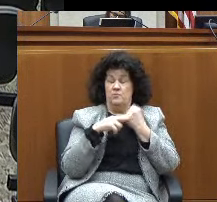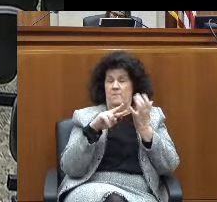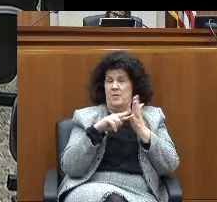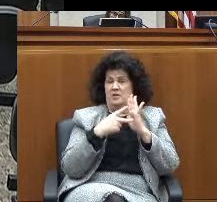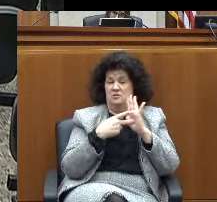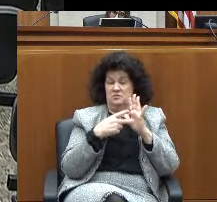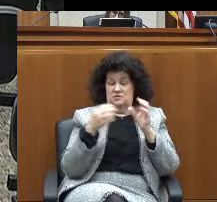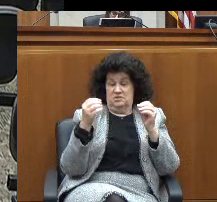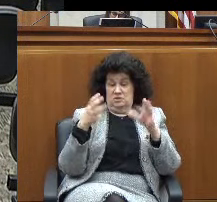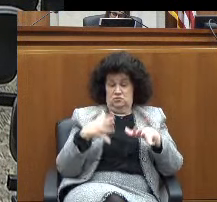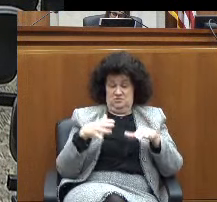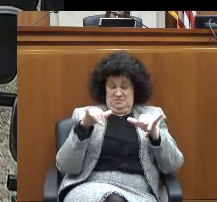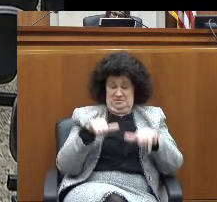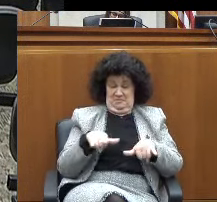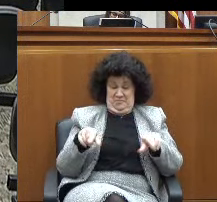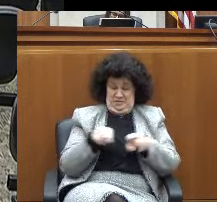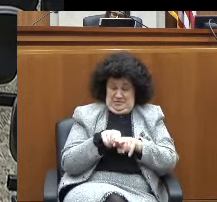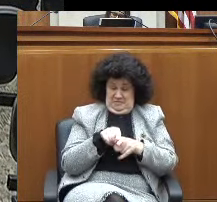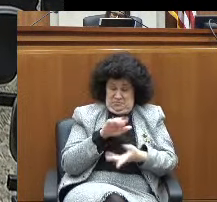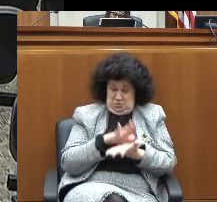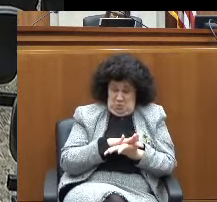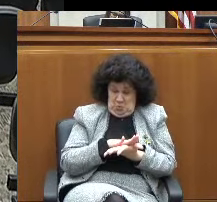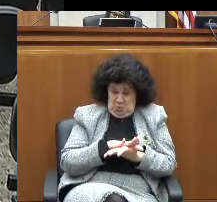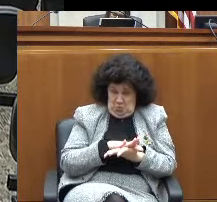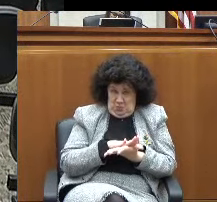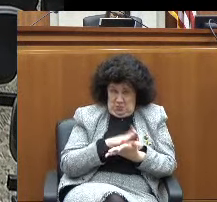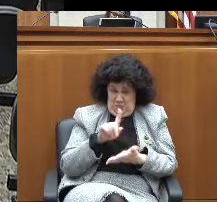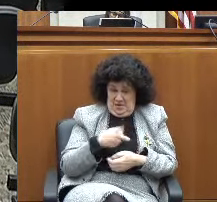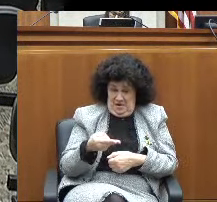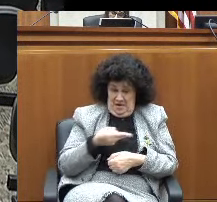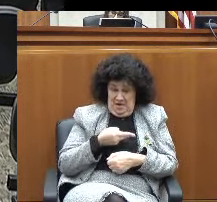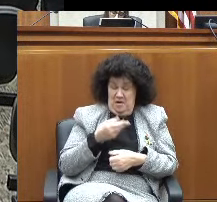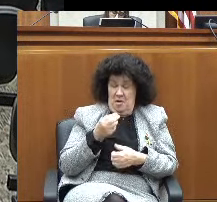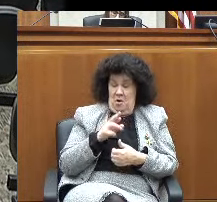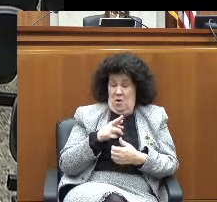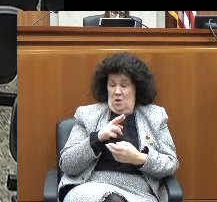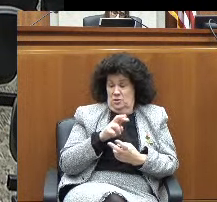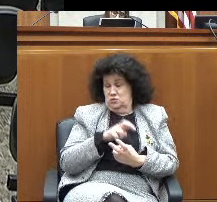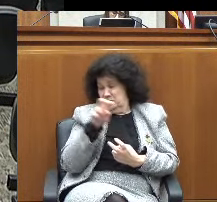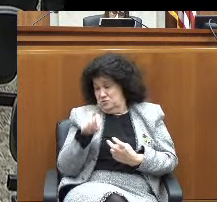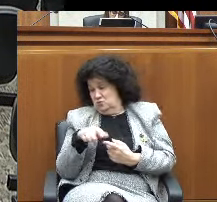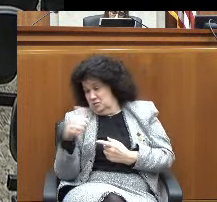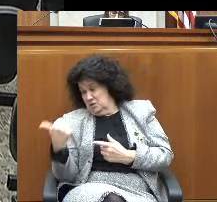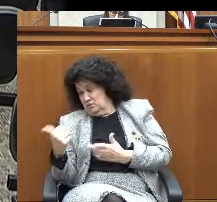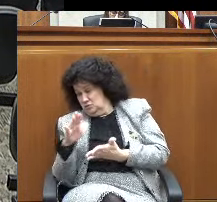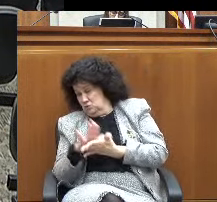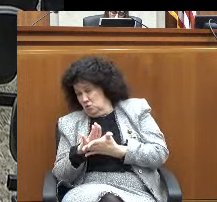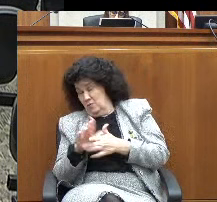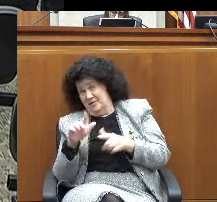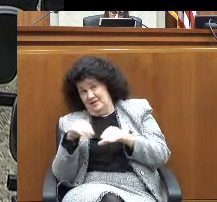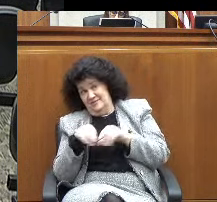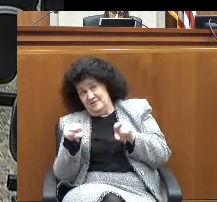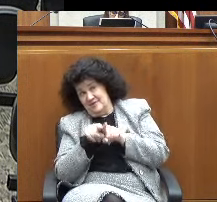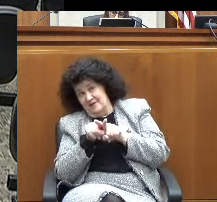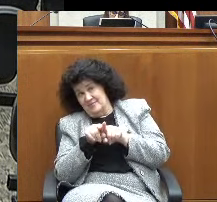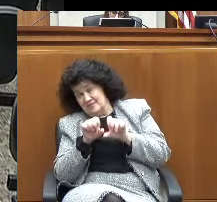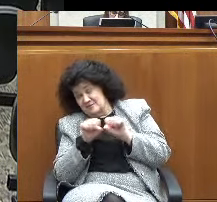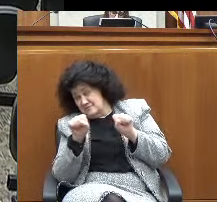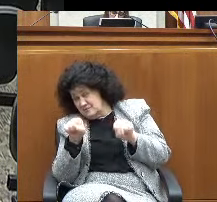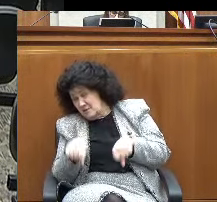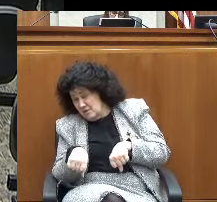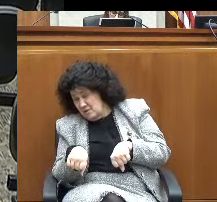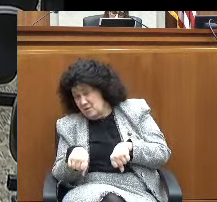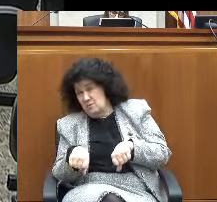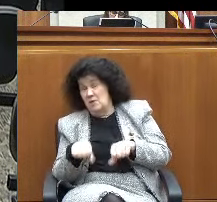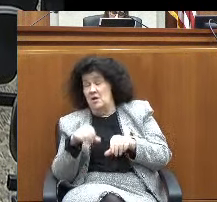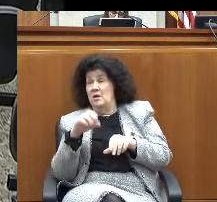hired them? Are they at the system? Or if they transition from one school to the other within the same system, is that considered